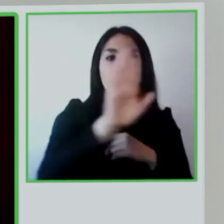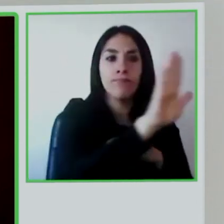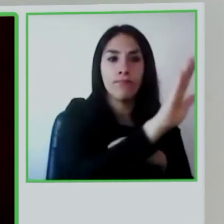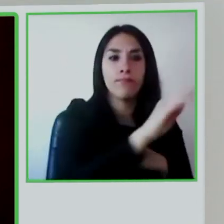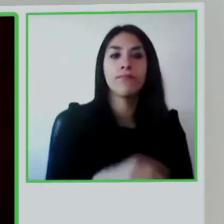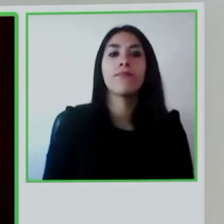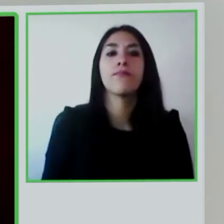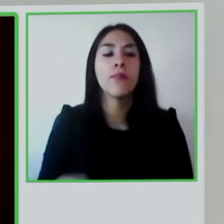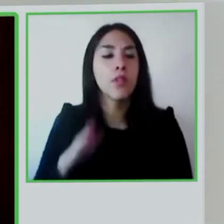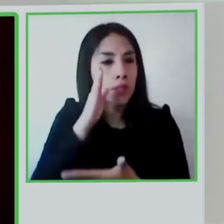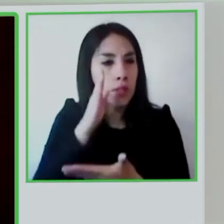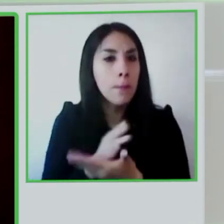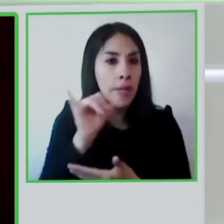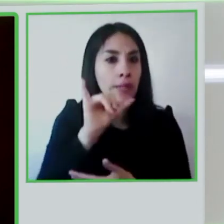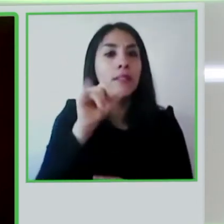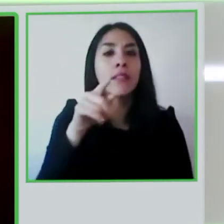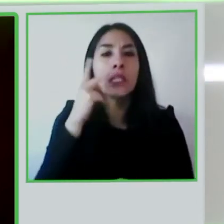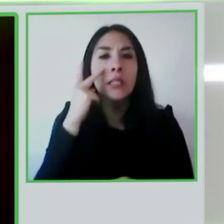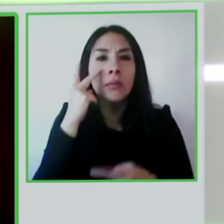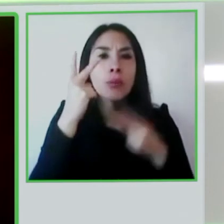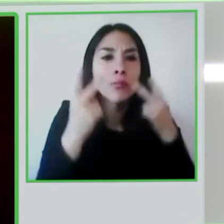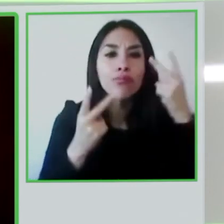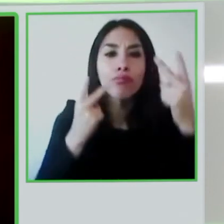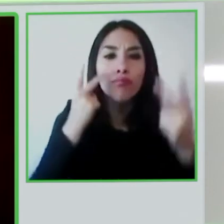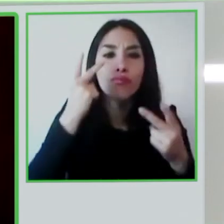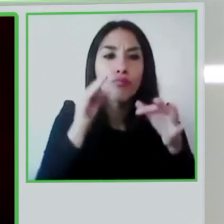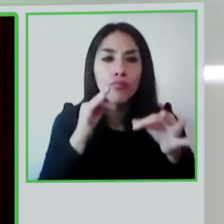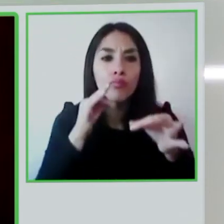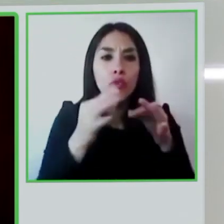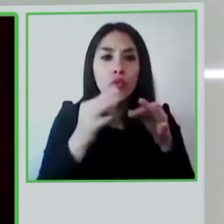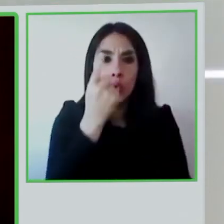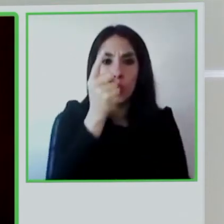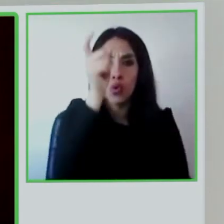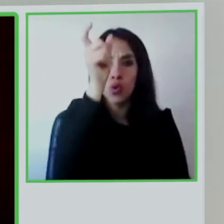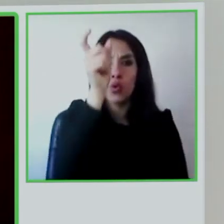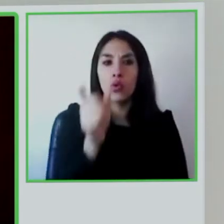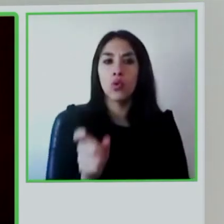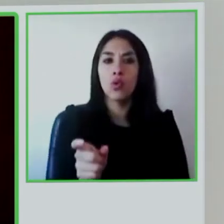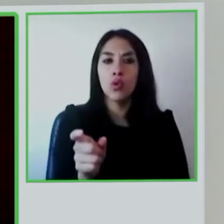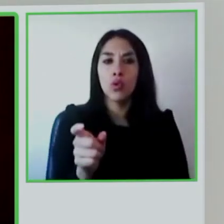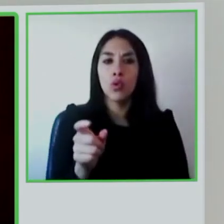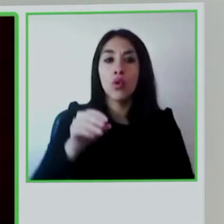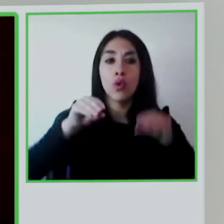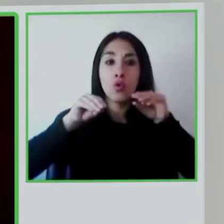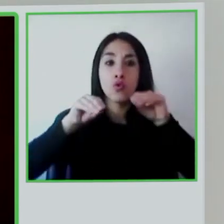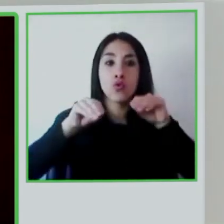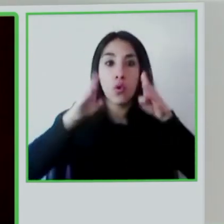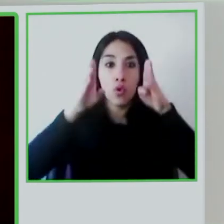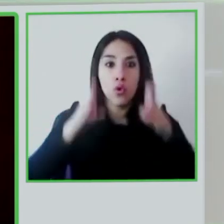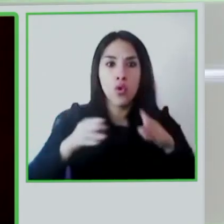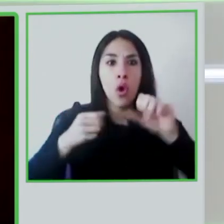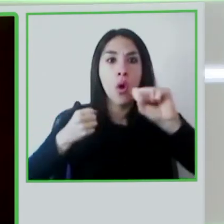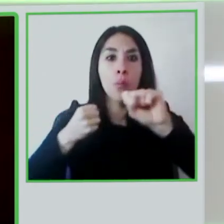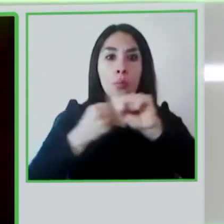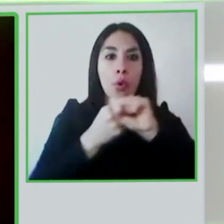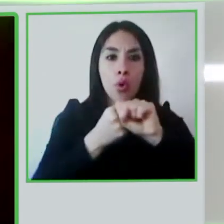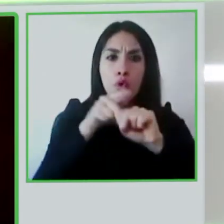for instance, whenever you mention a mentor at work, to overcome